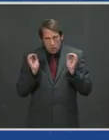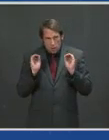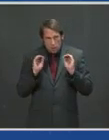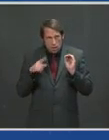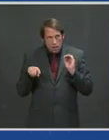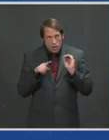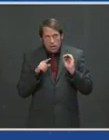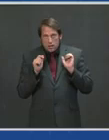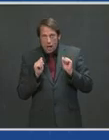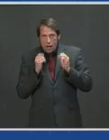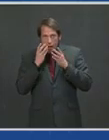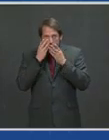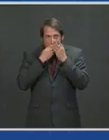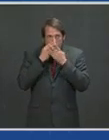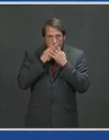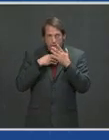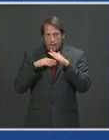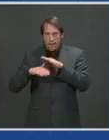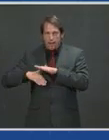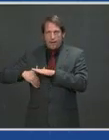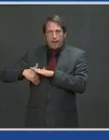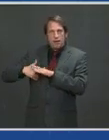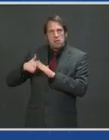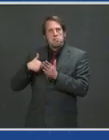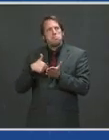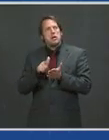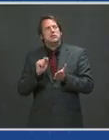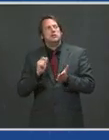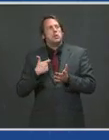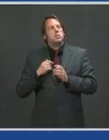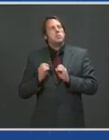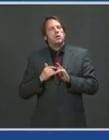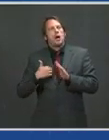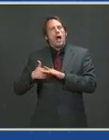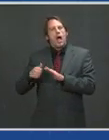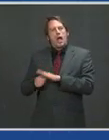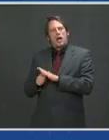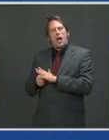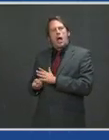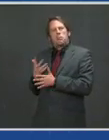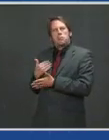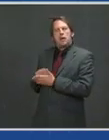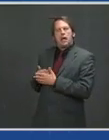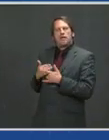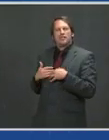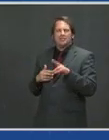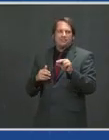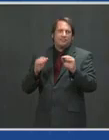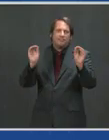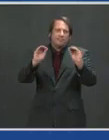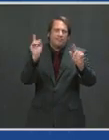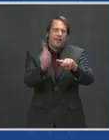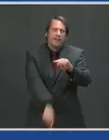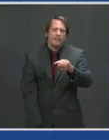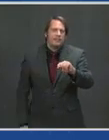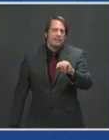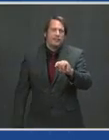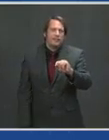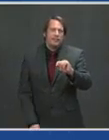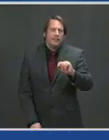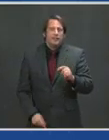Bermuda, in tax havens. We're going to also eliminate deductions used by corporations for offshoring